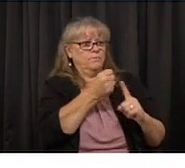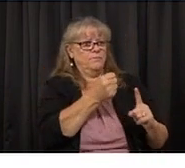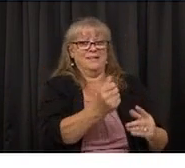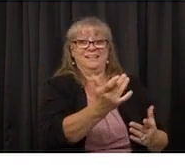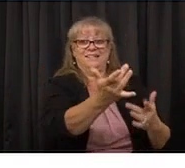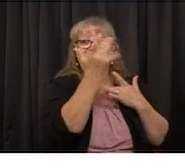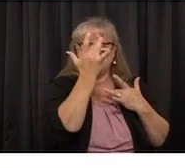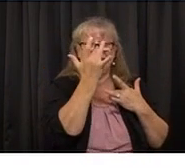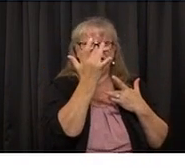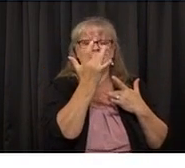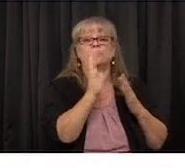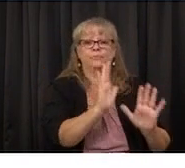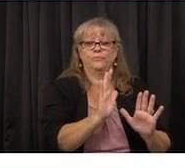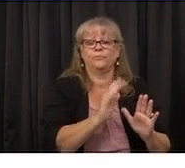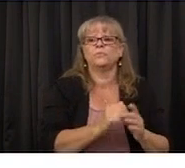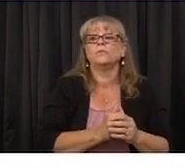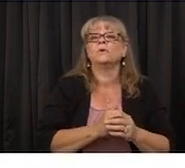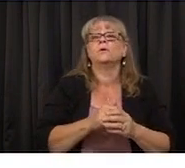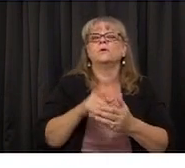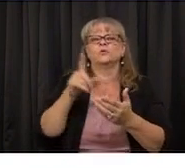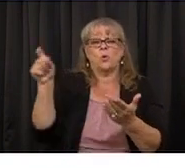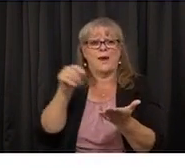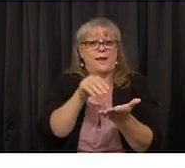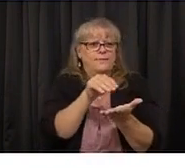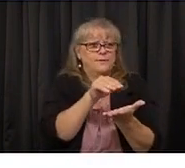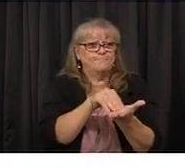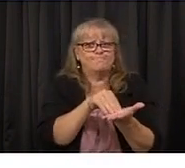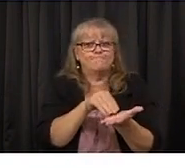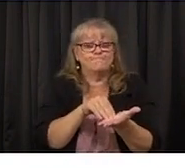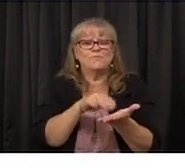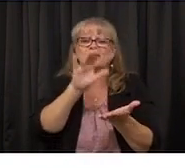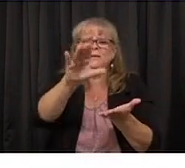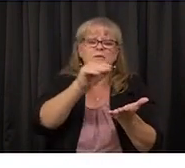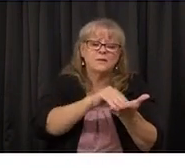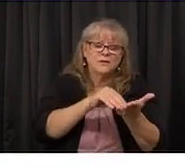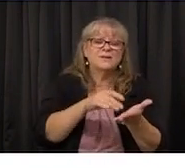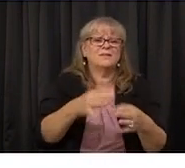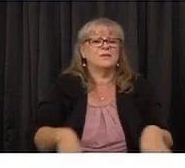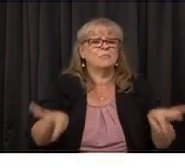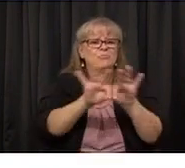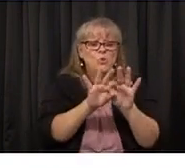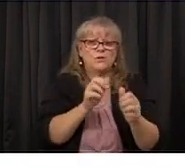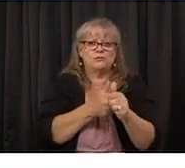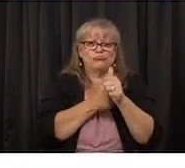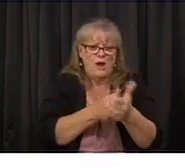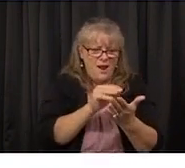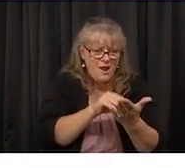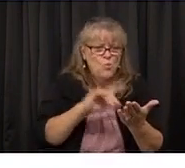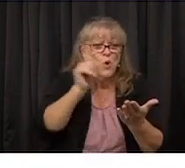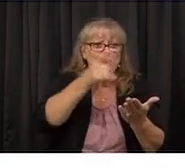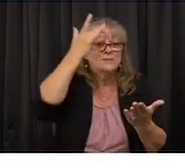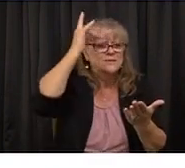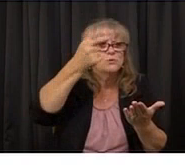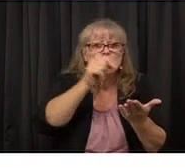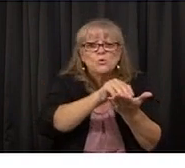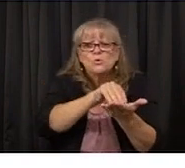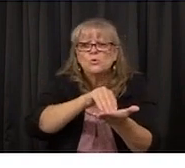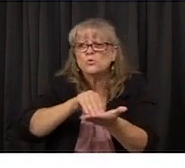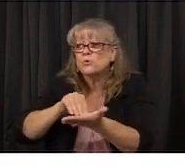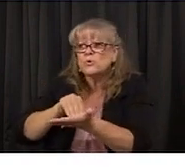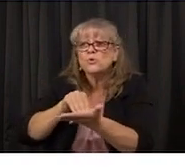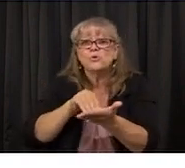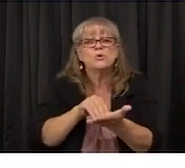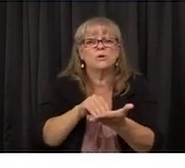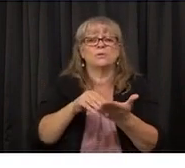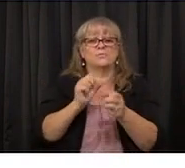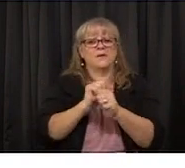economy, is in the tracing work that then ensues. We are working to make additional resources available, over